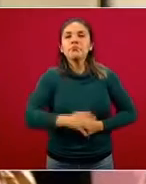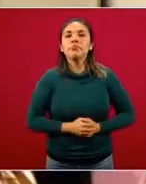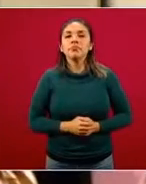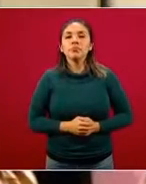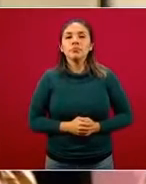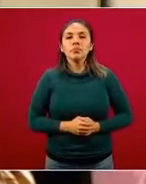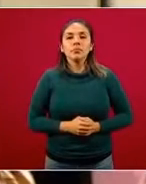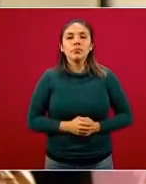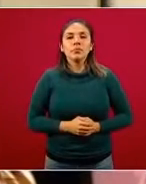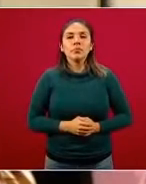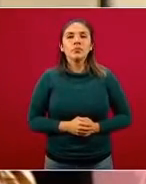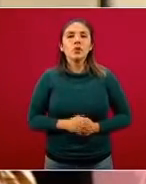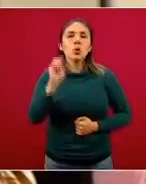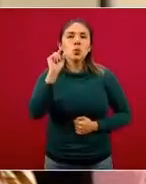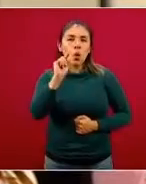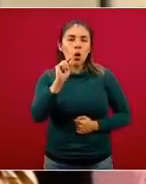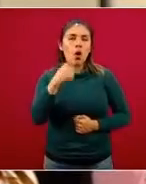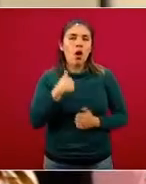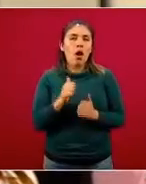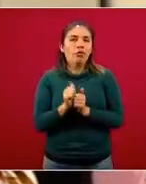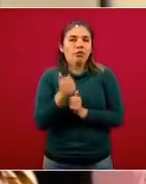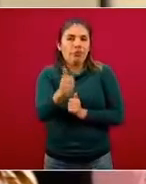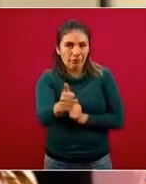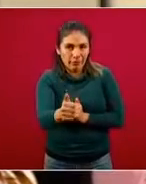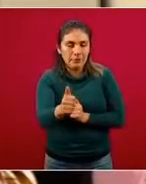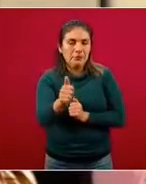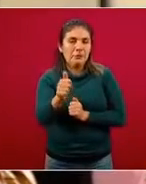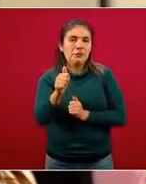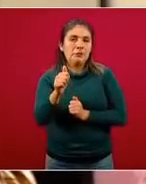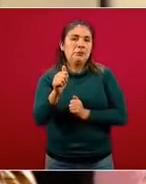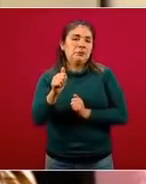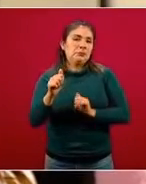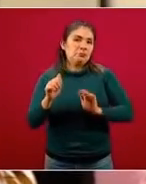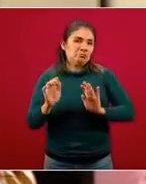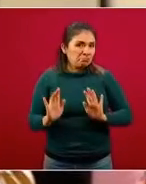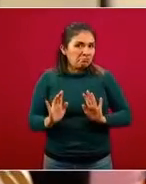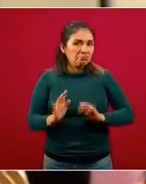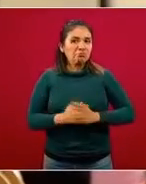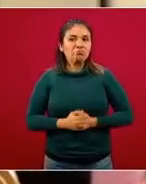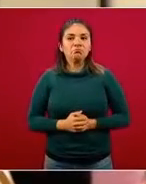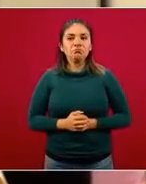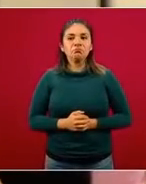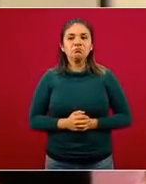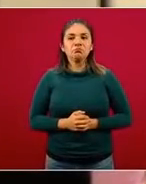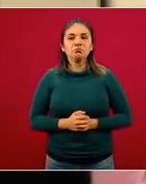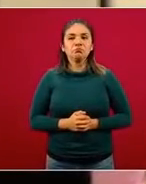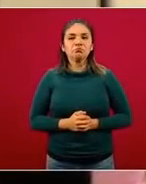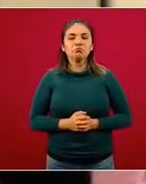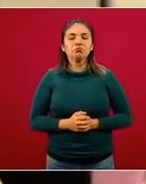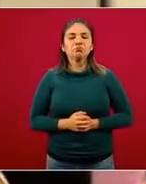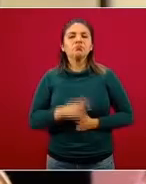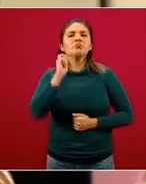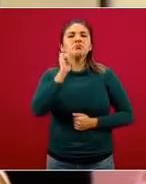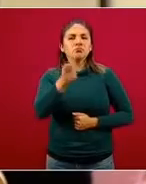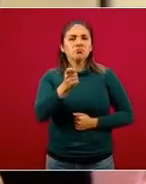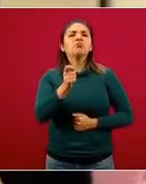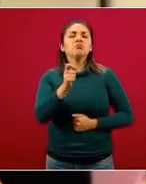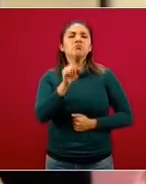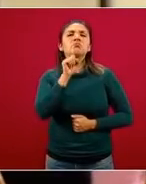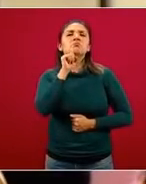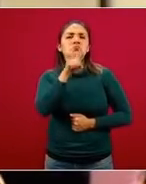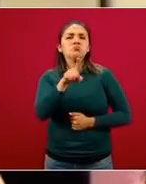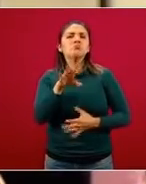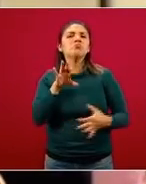un poquito I have a adelantada. No sé si sea question a adelantada, little bit maybe futuristic, obviamente a little es bit relacionada